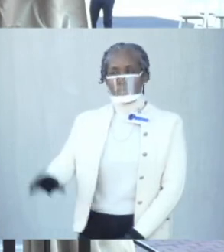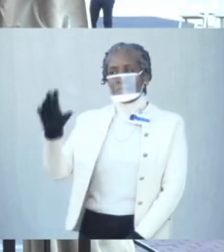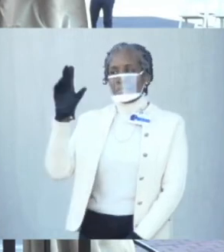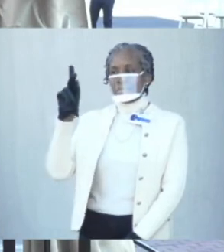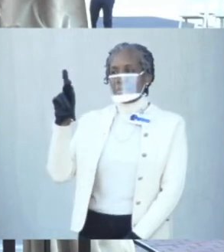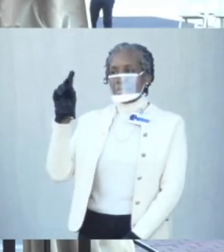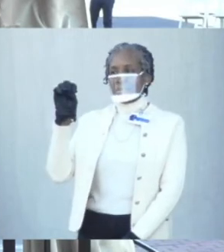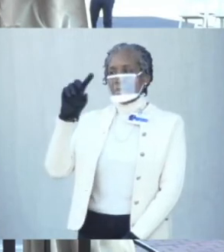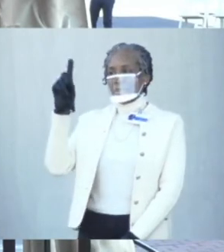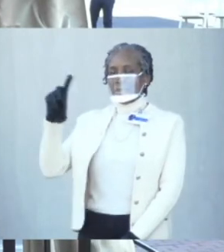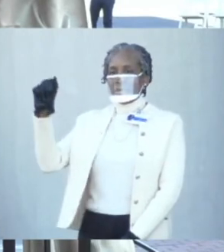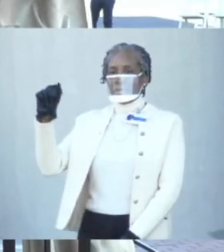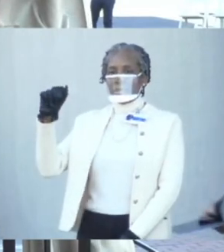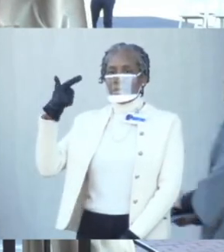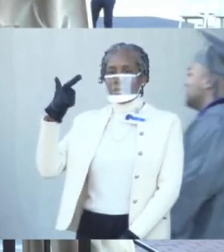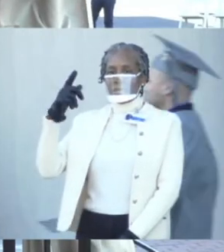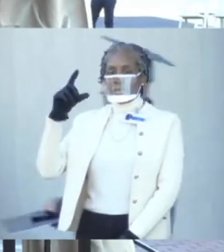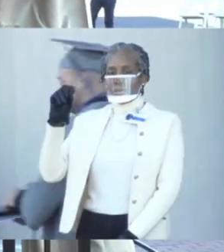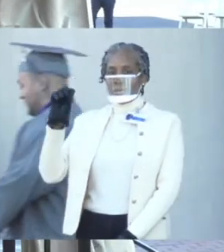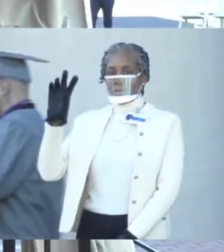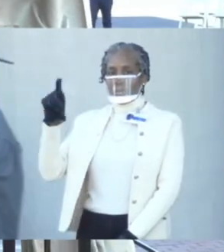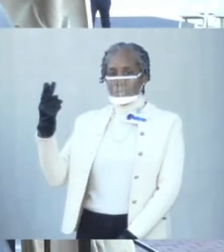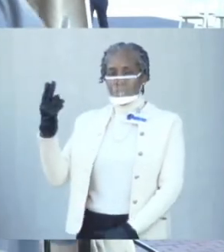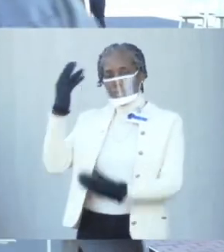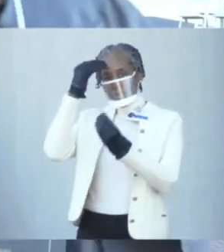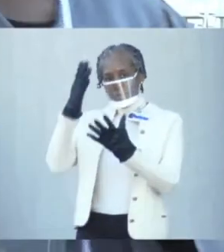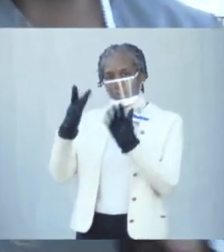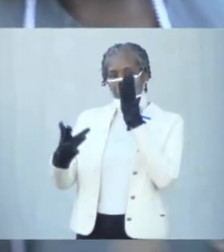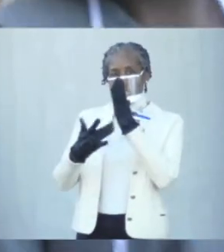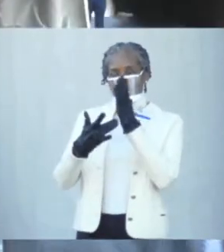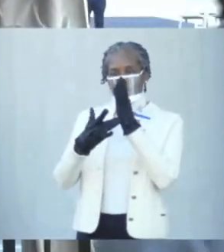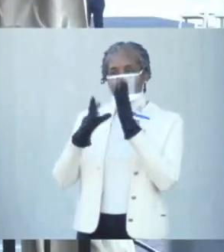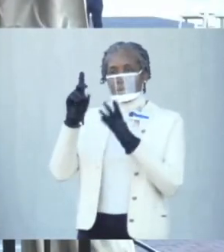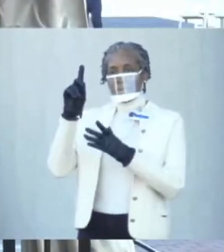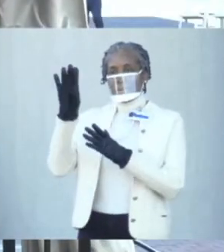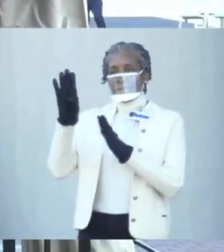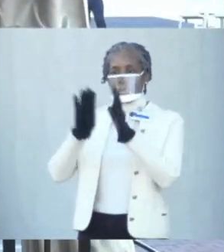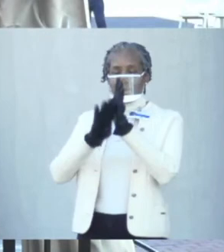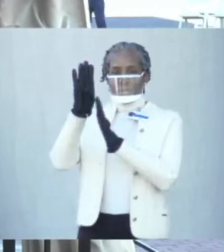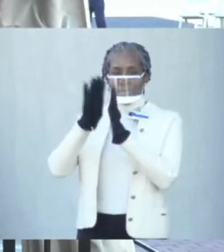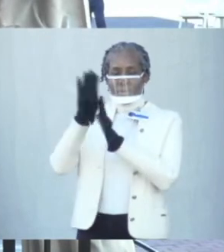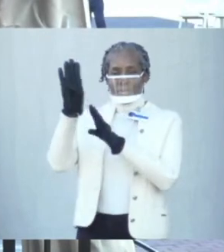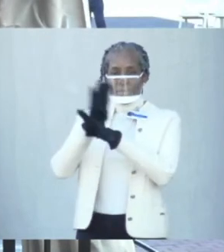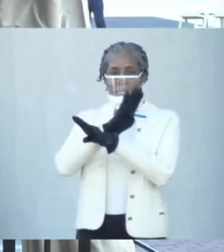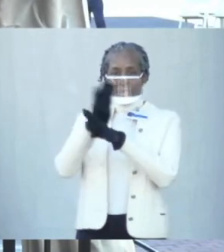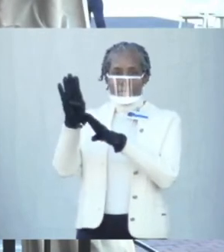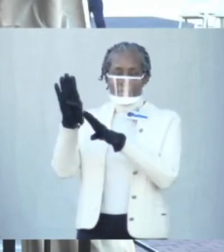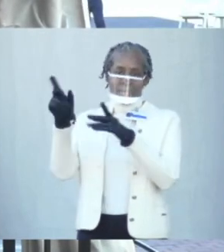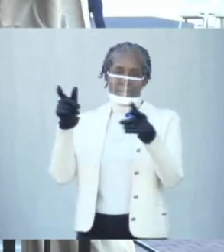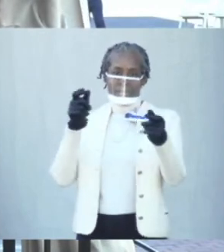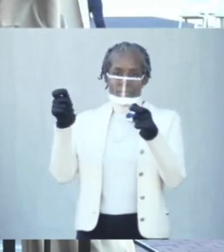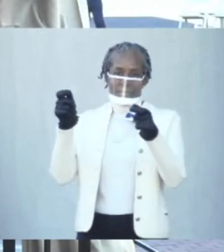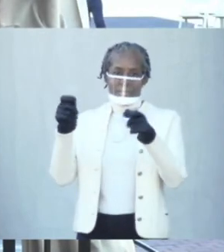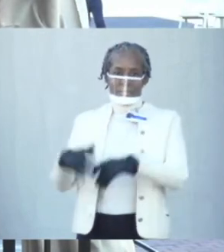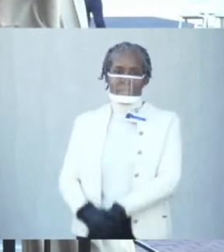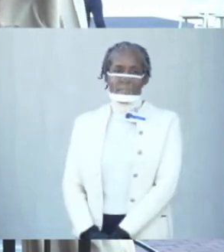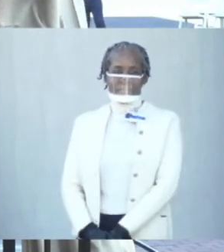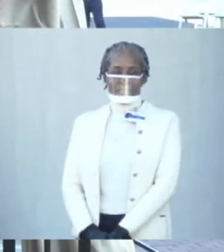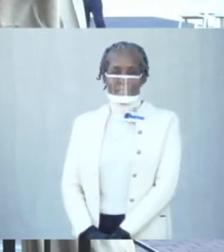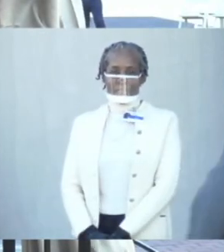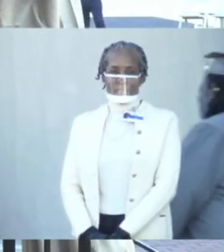Keza Gomez, Information Technology, Database Development, Business Intel.